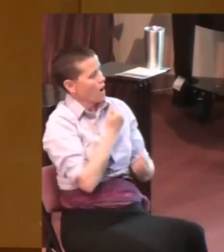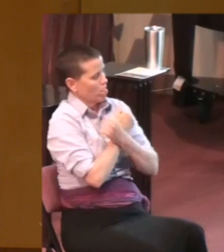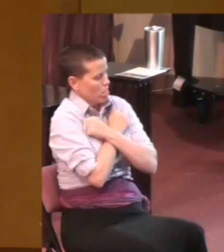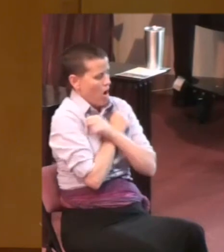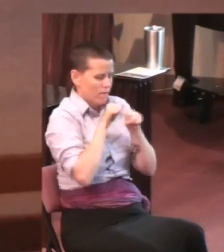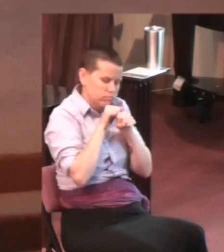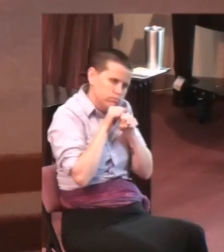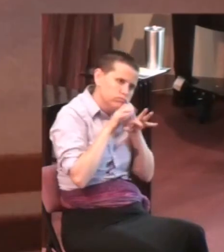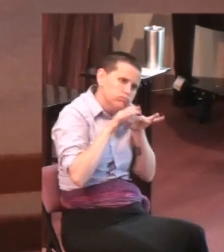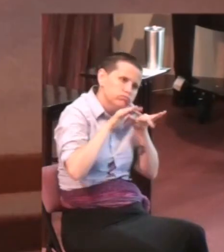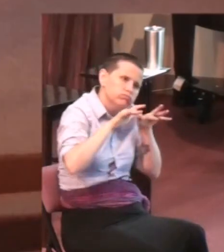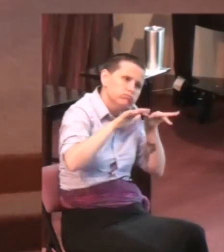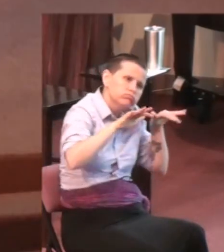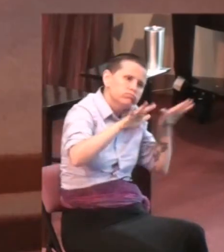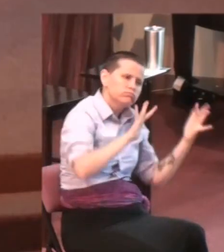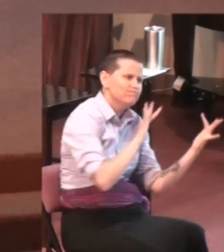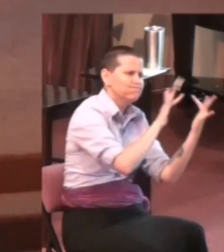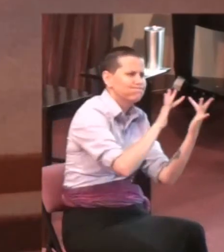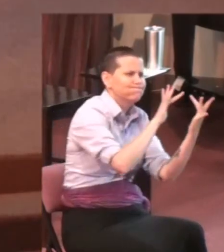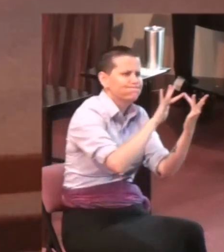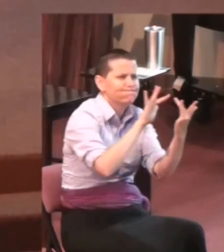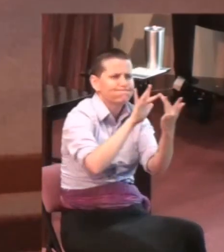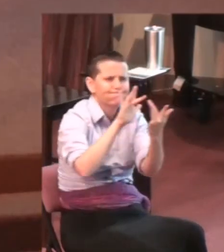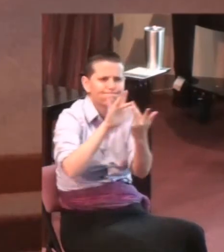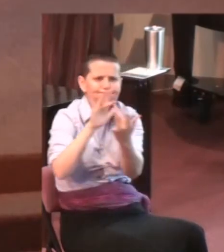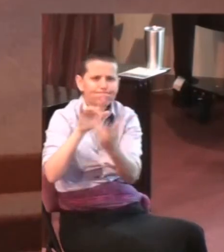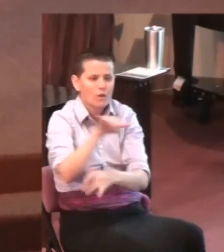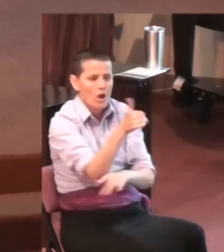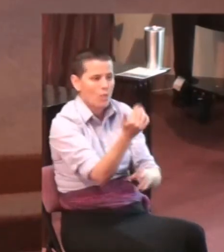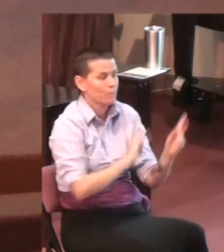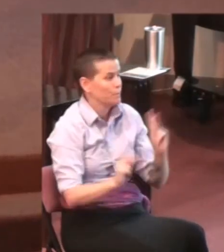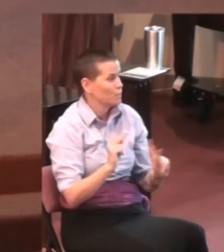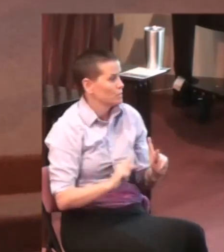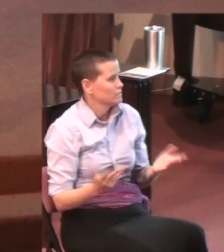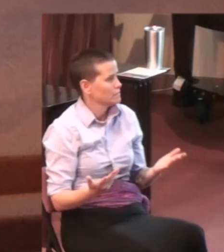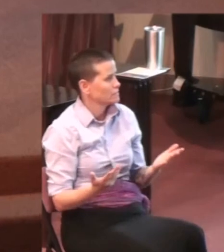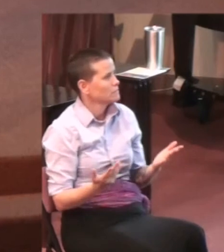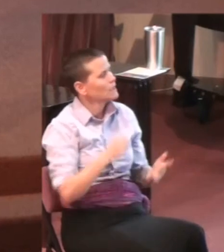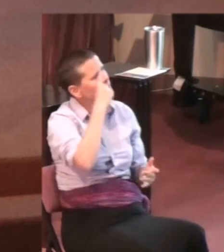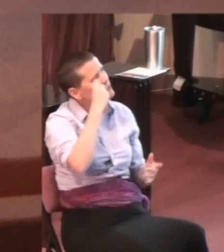we dive deep into the presence and allow that up, we become more Christ-like.